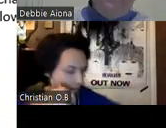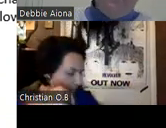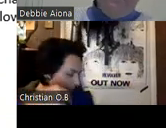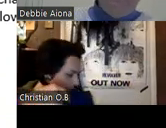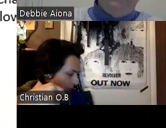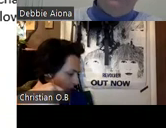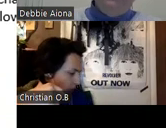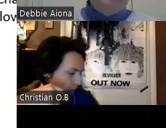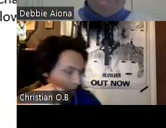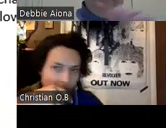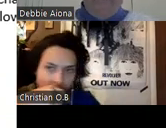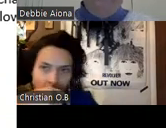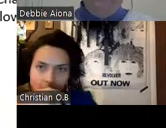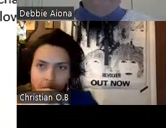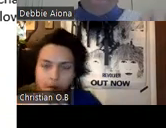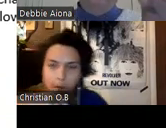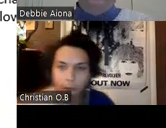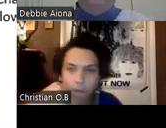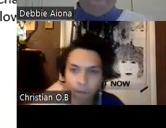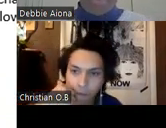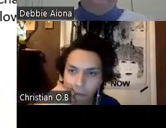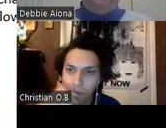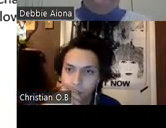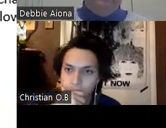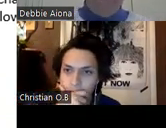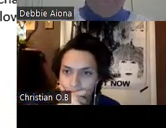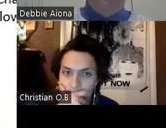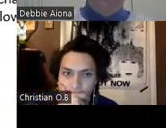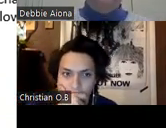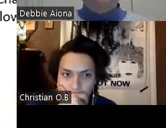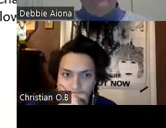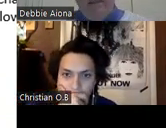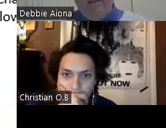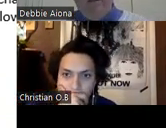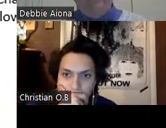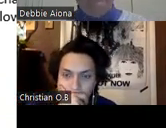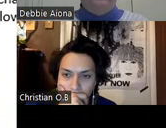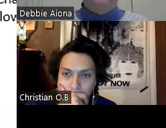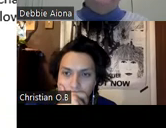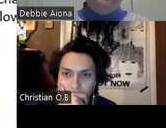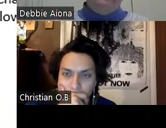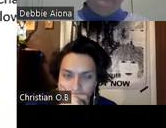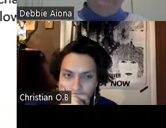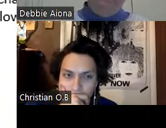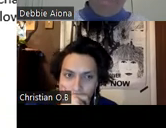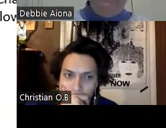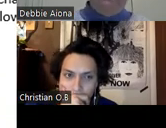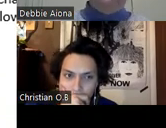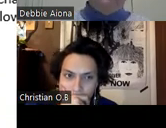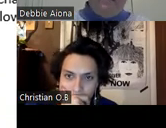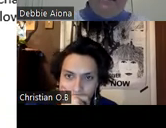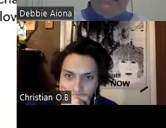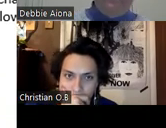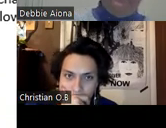mandated annual report. So if there's anything that you see in here that you think doesn't belong, say so. If there's anything that we